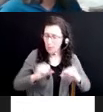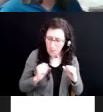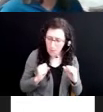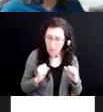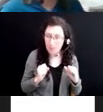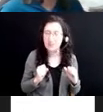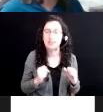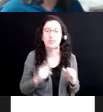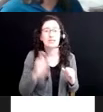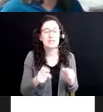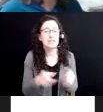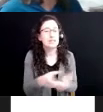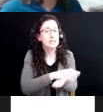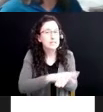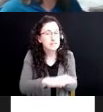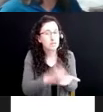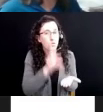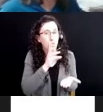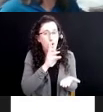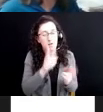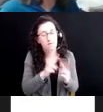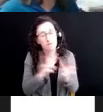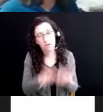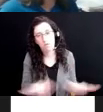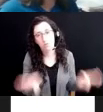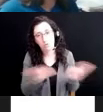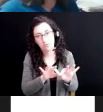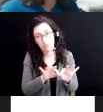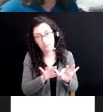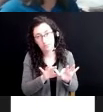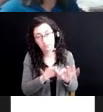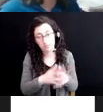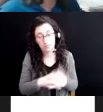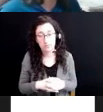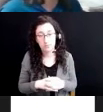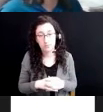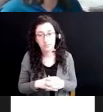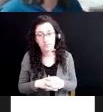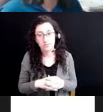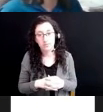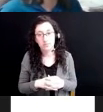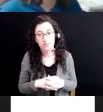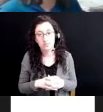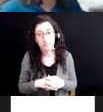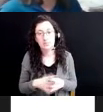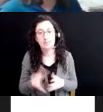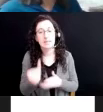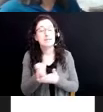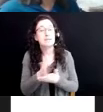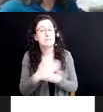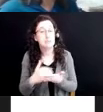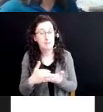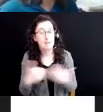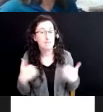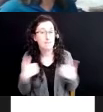Sources of clean water are extra important during those time frames. But some species actually need water